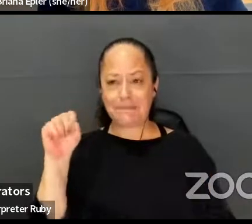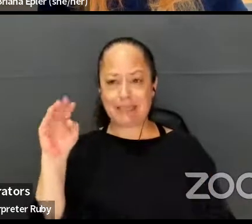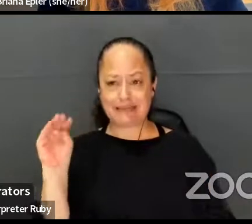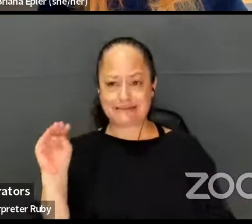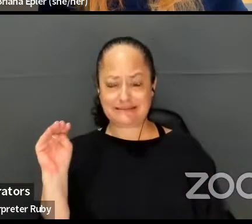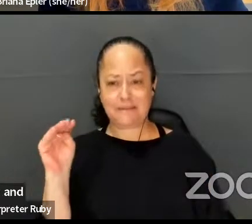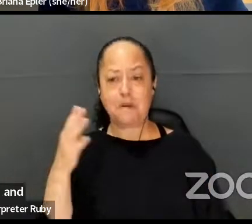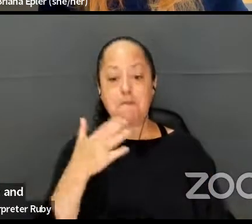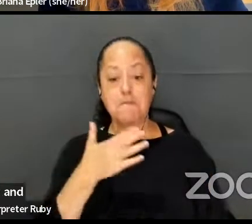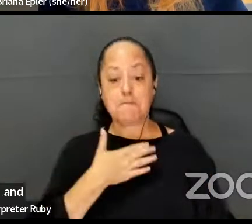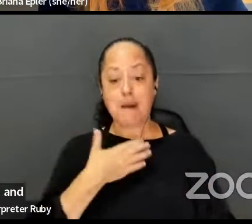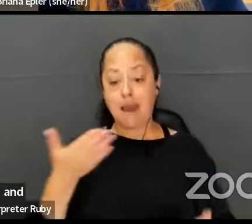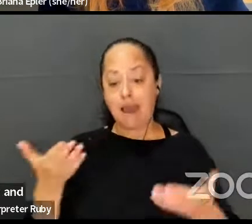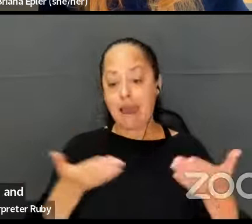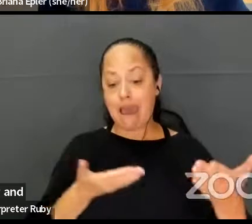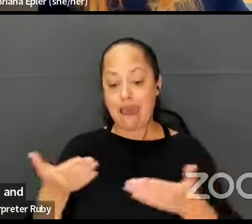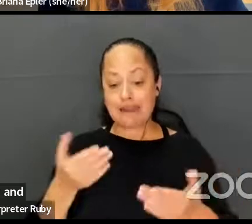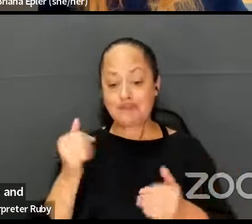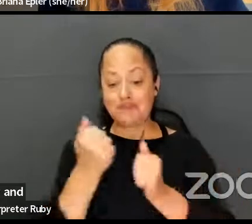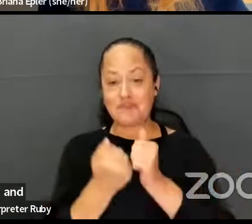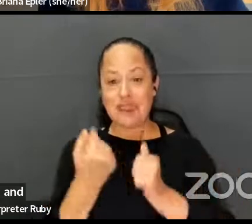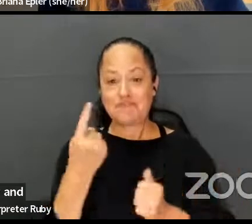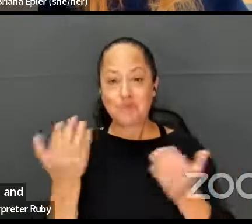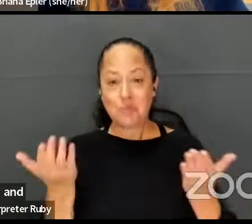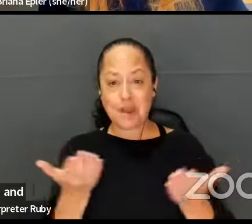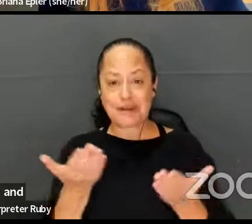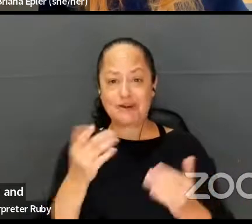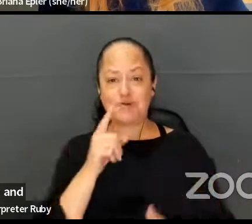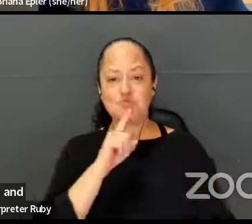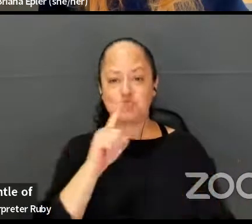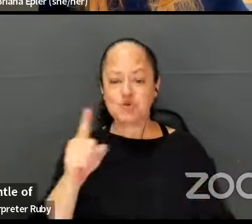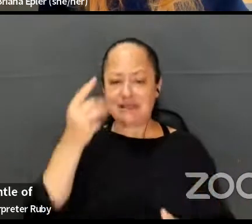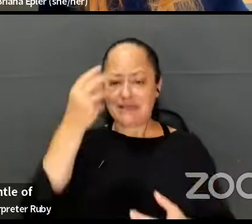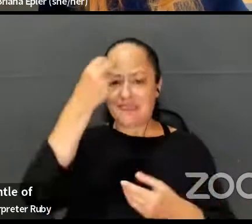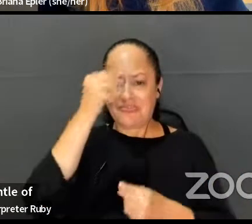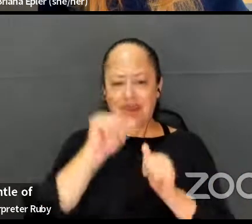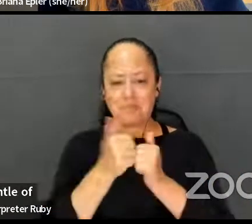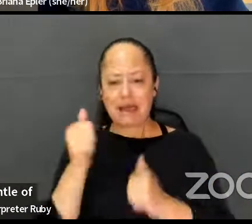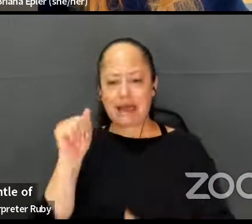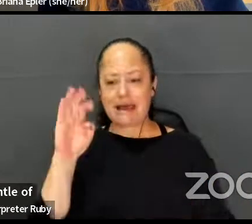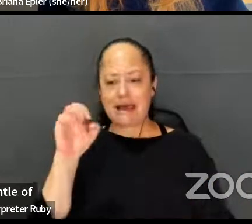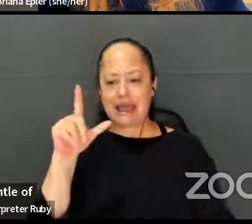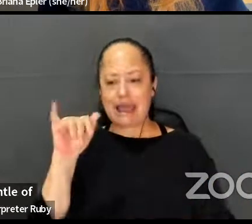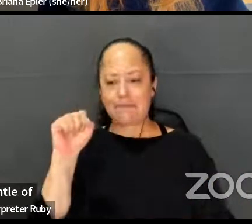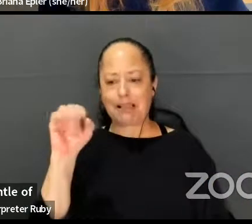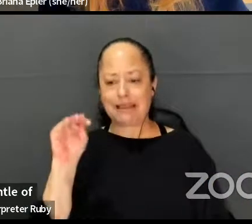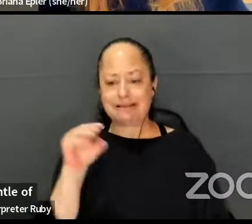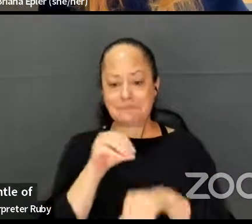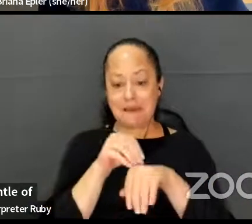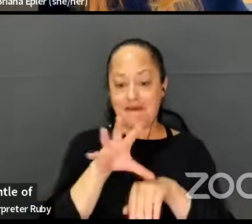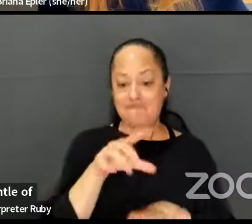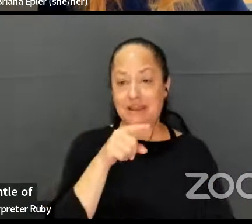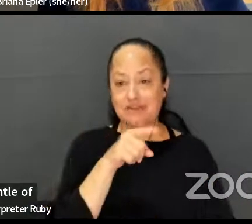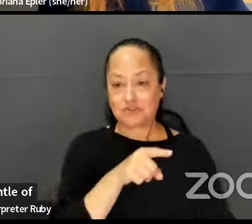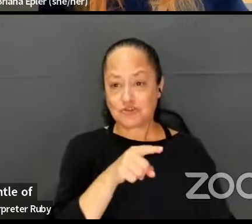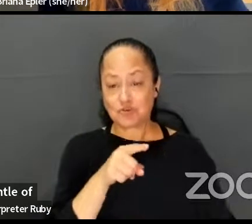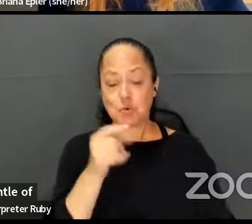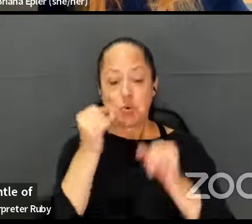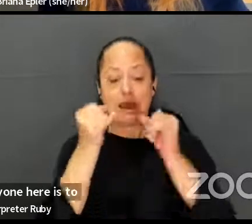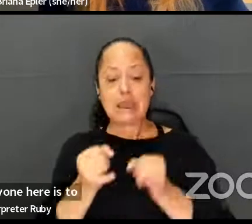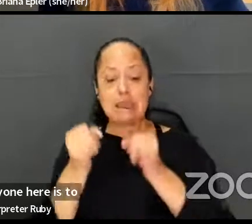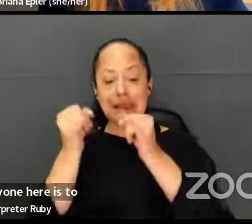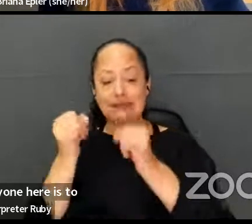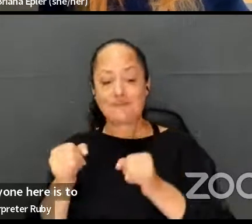my invitation to everyone here is to really think about how ableism affects you at an individual